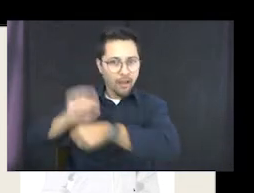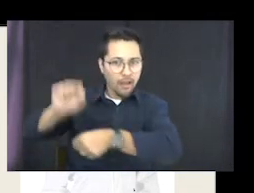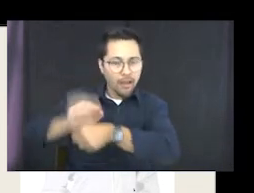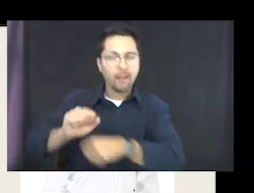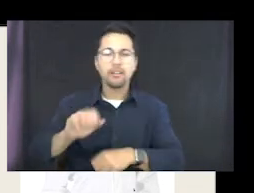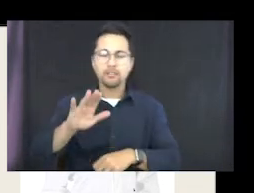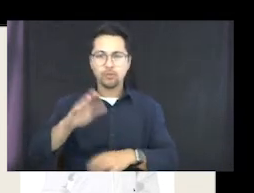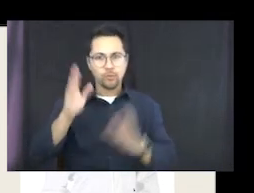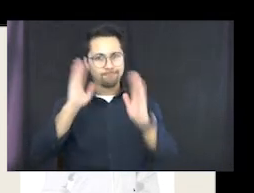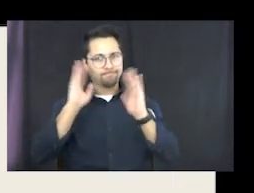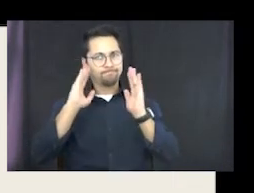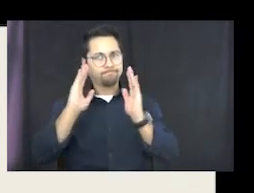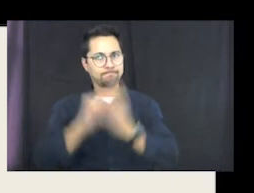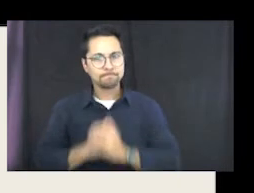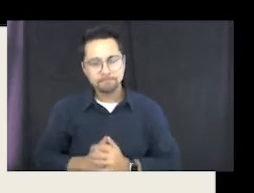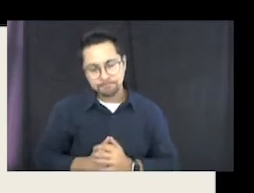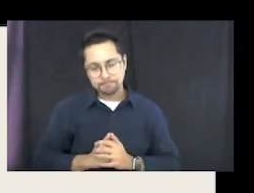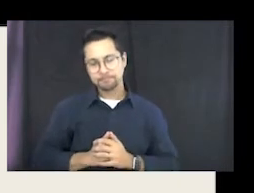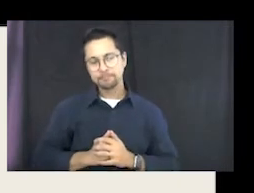sustained attention.